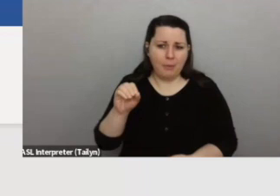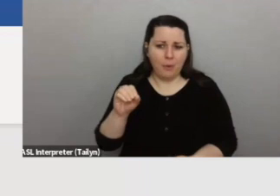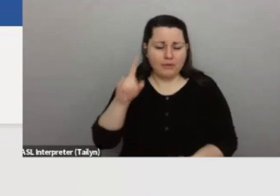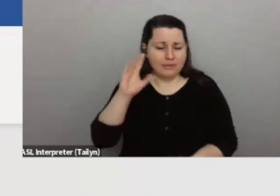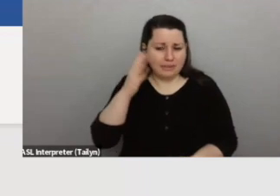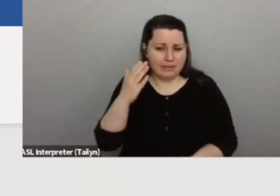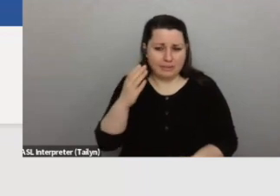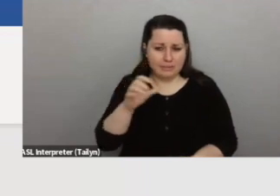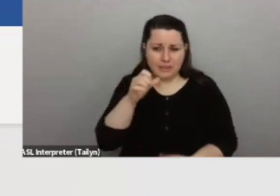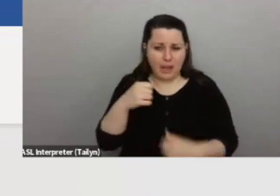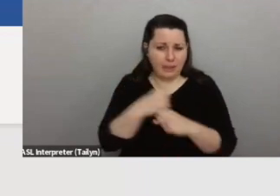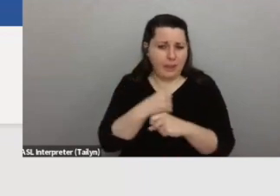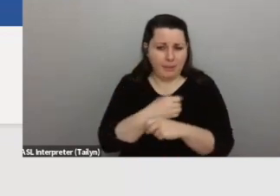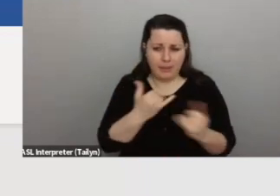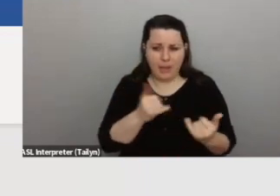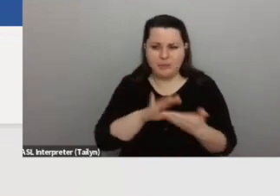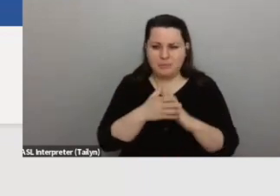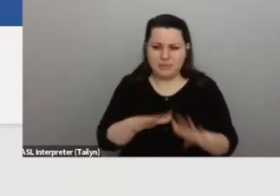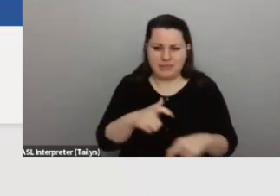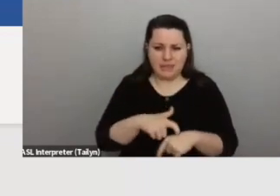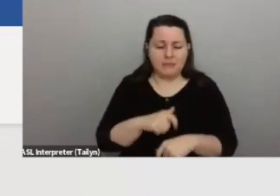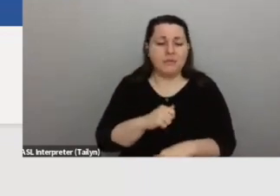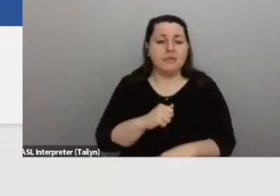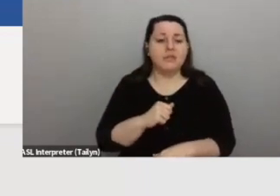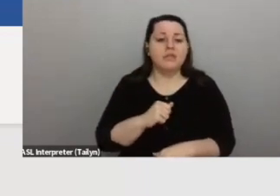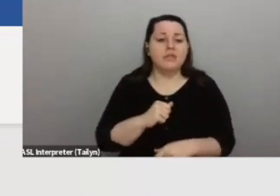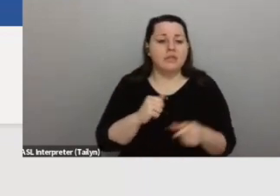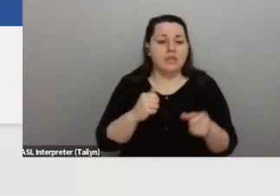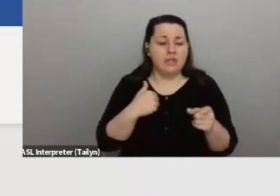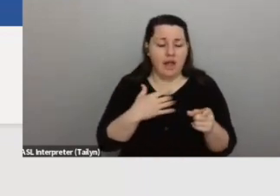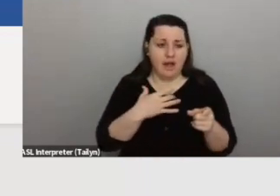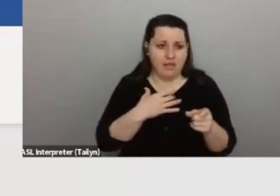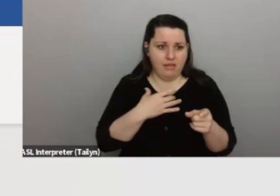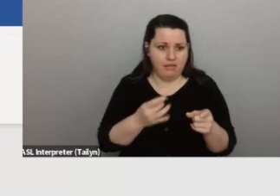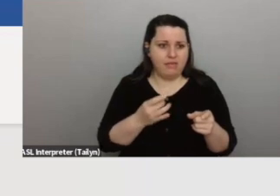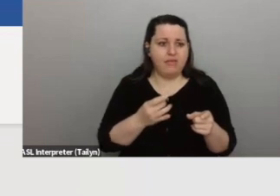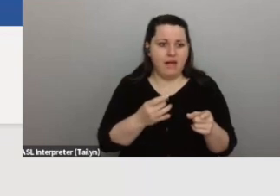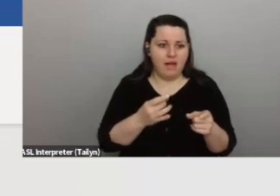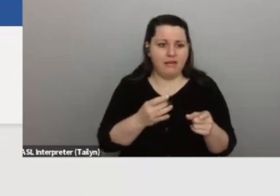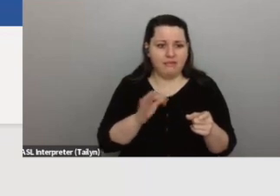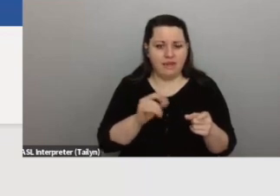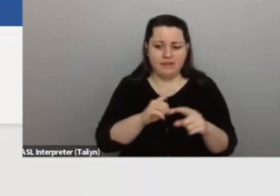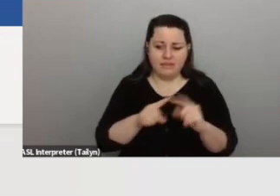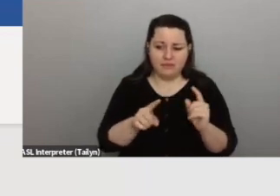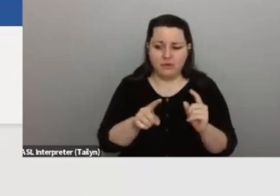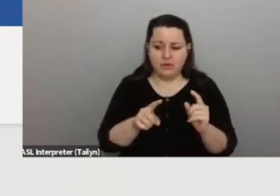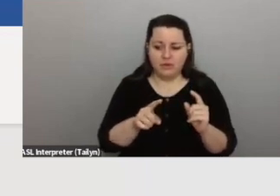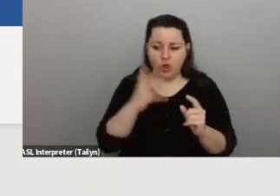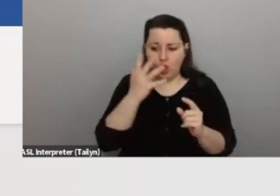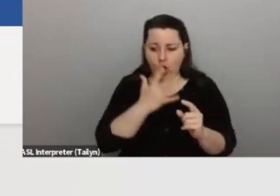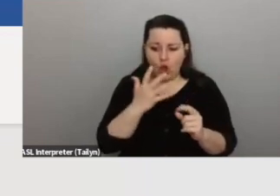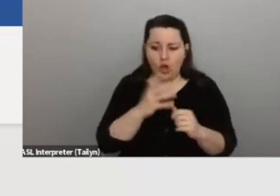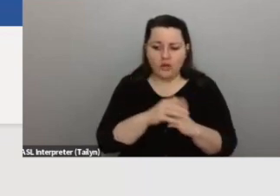like they're in combat now. Uh, and I liked this different directional look. And I liked